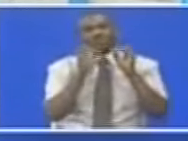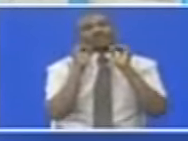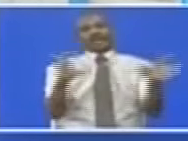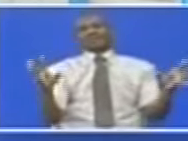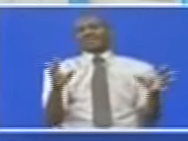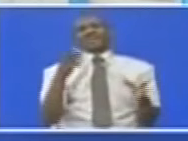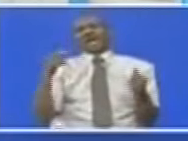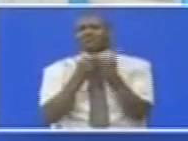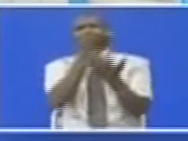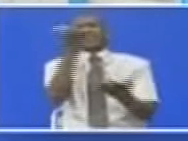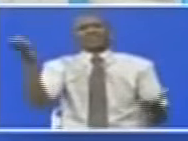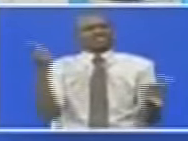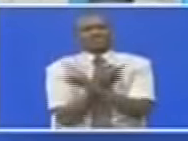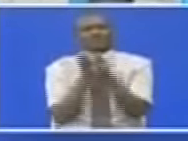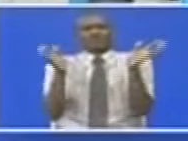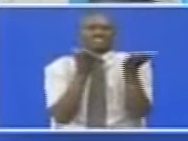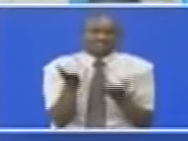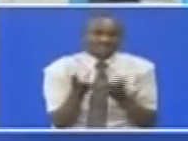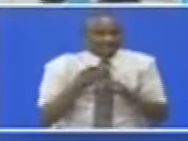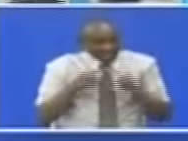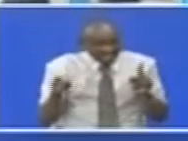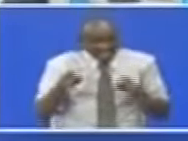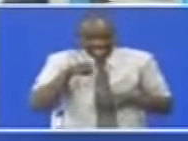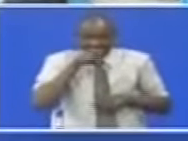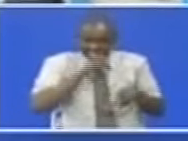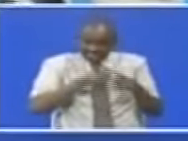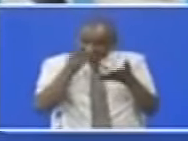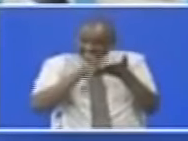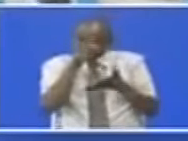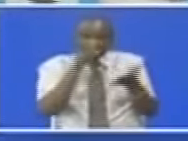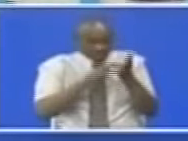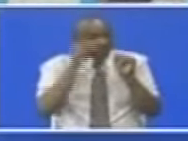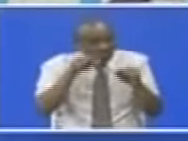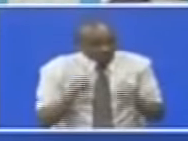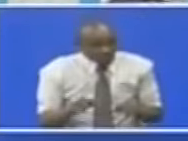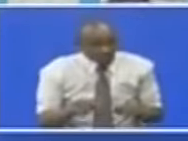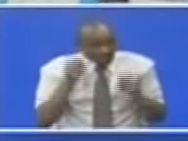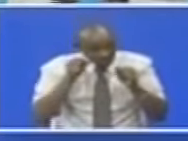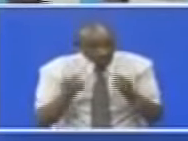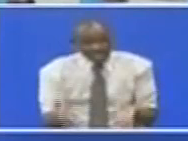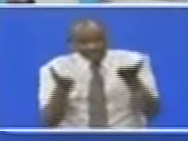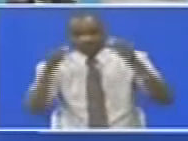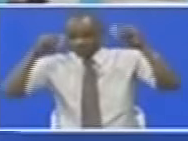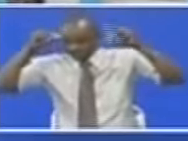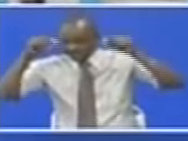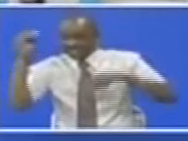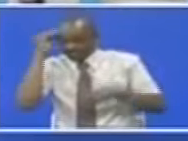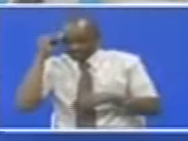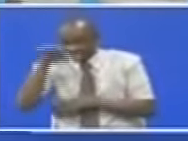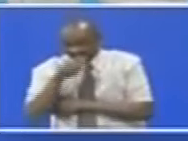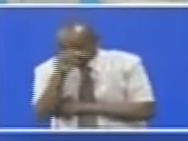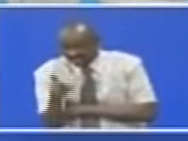in the country's public service. But will the signing of these performance contracts better the quality of the country's education